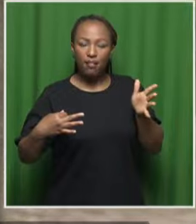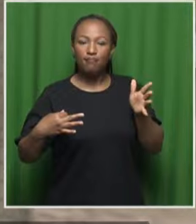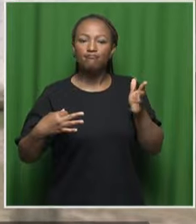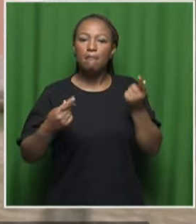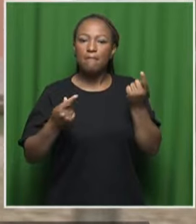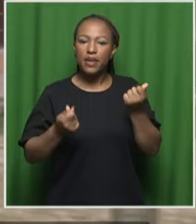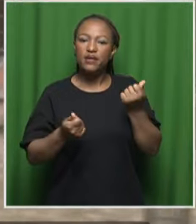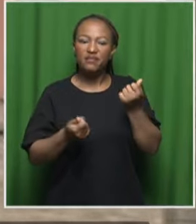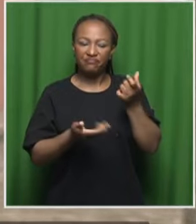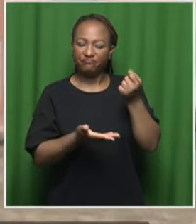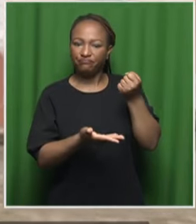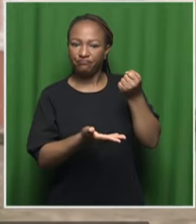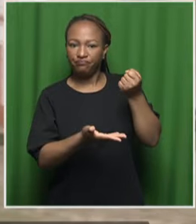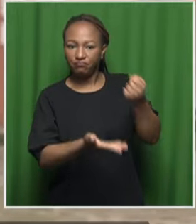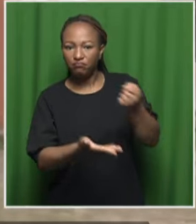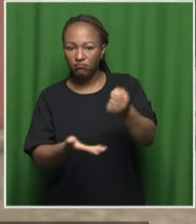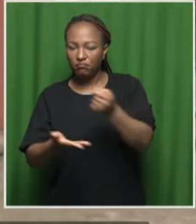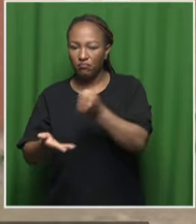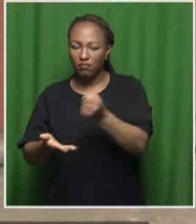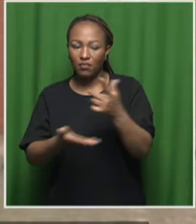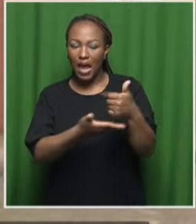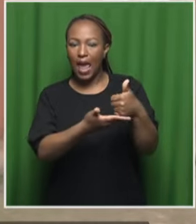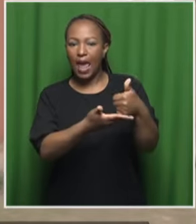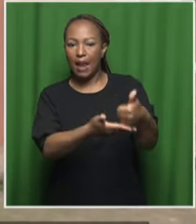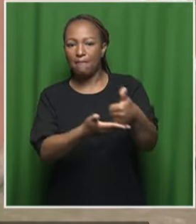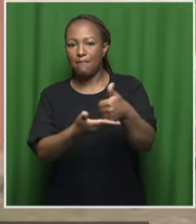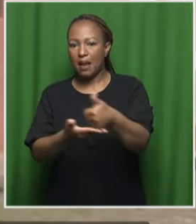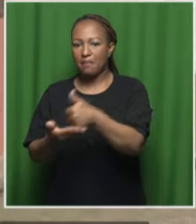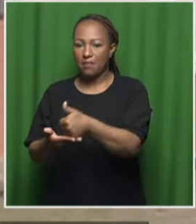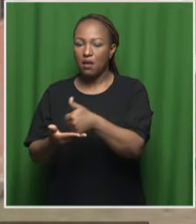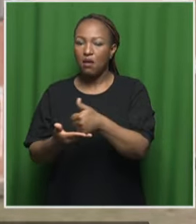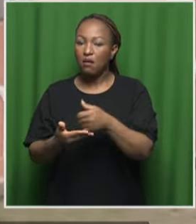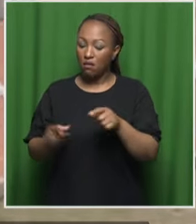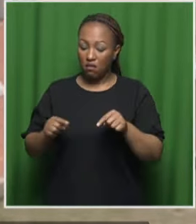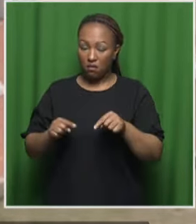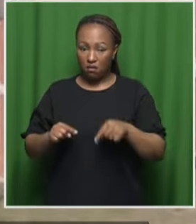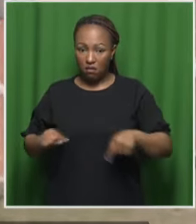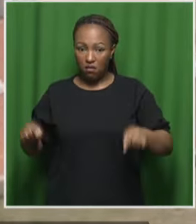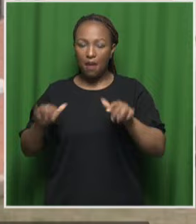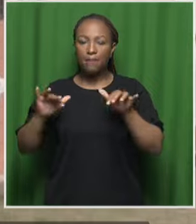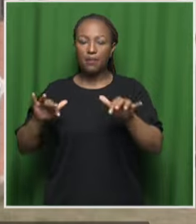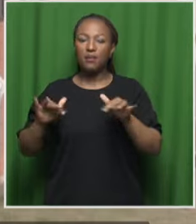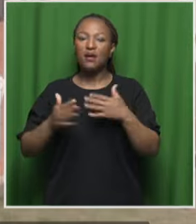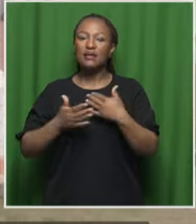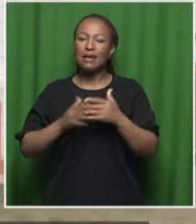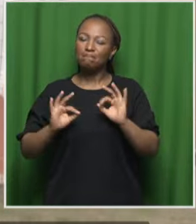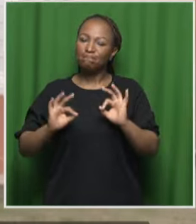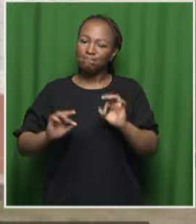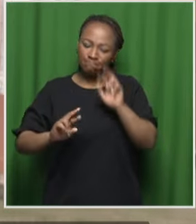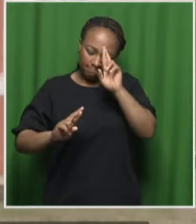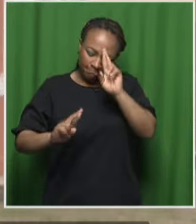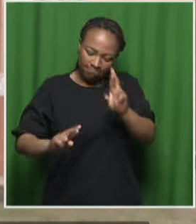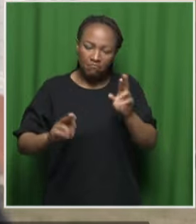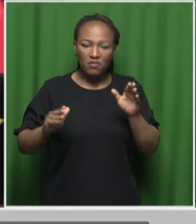these people get what you call a respective send-off. Back to your